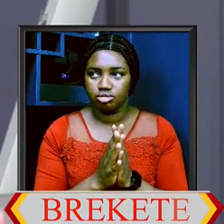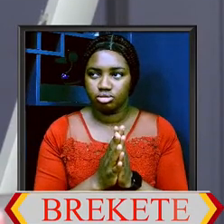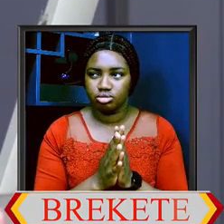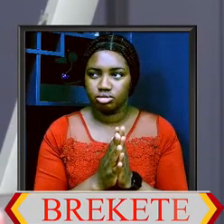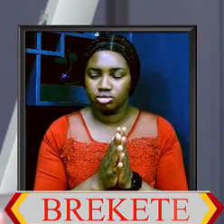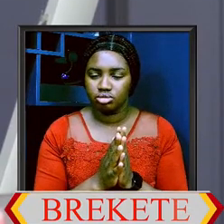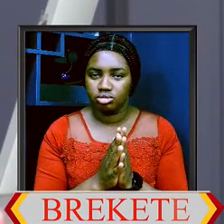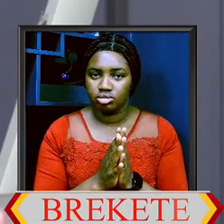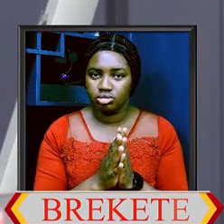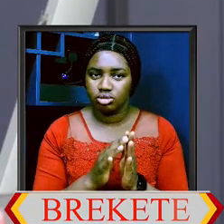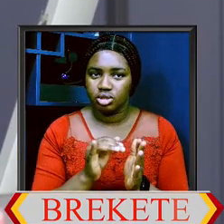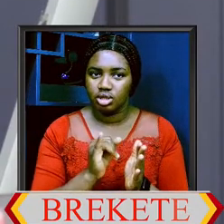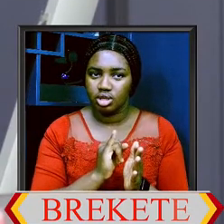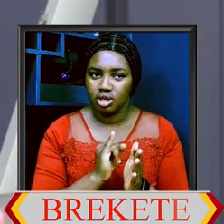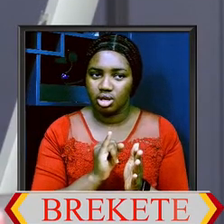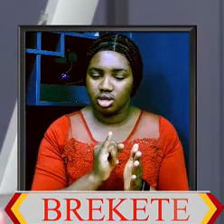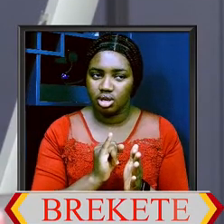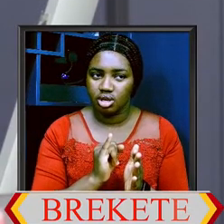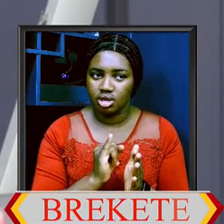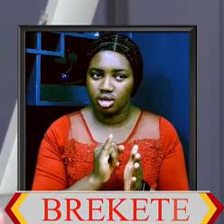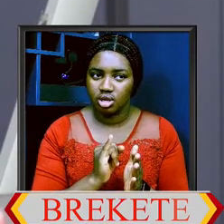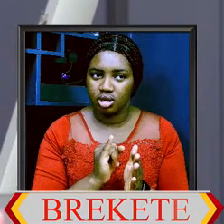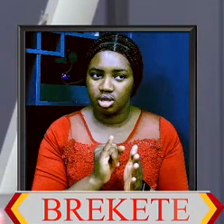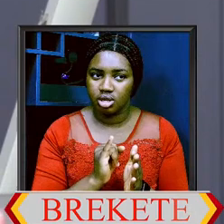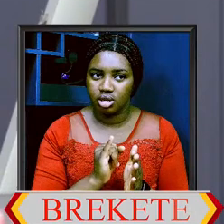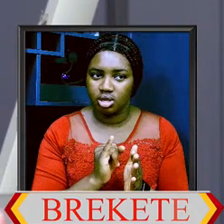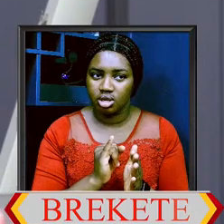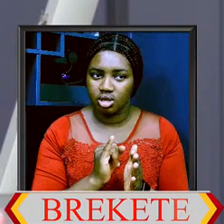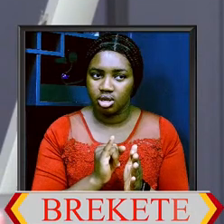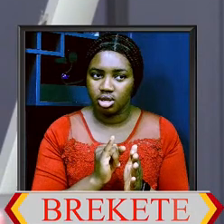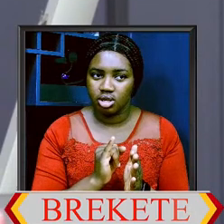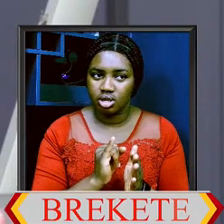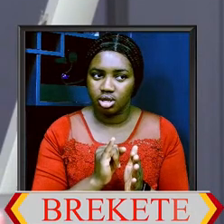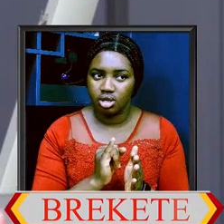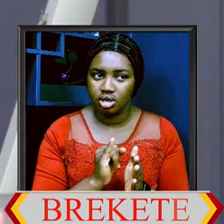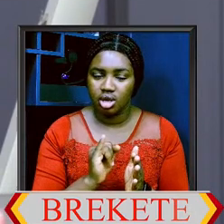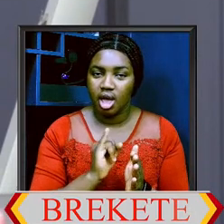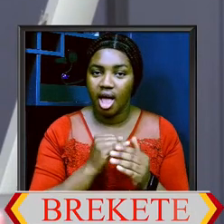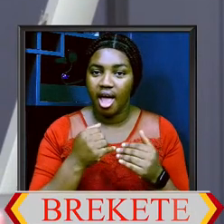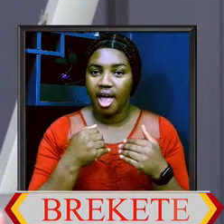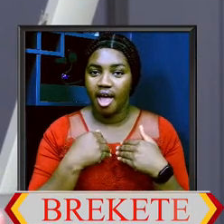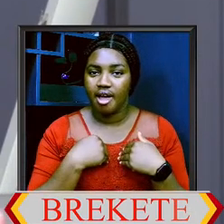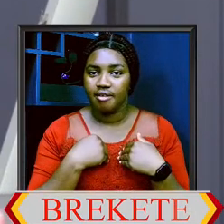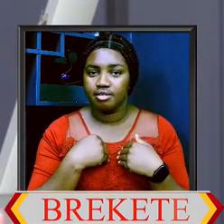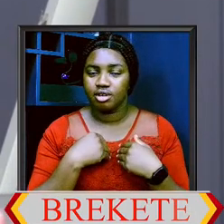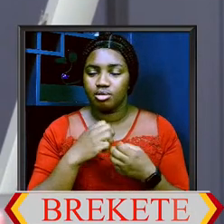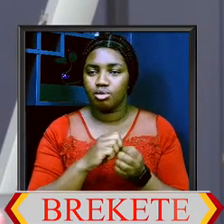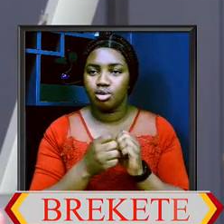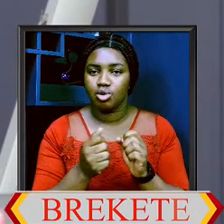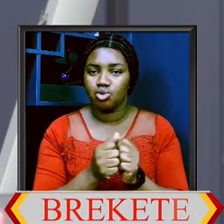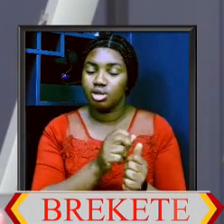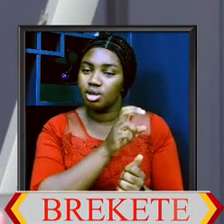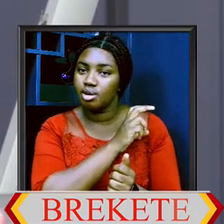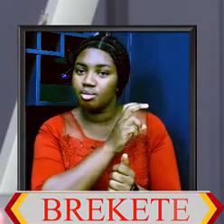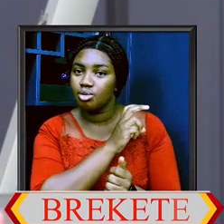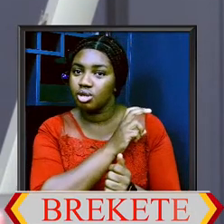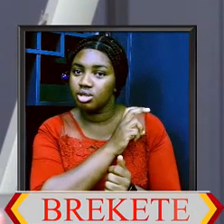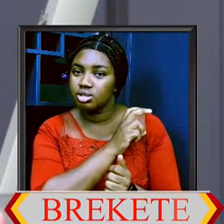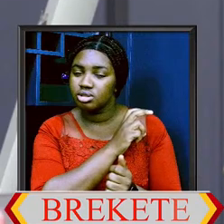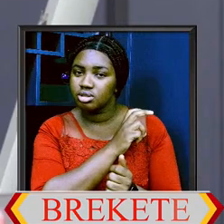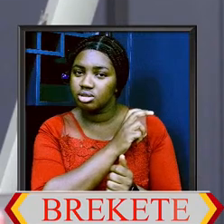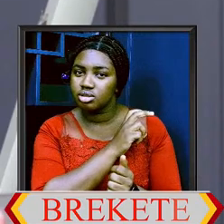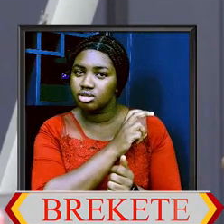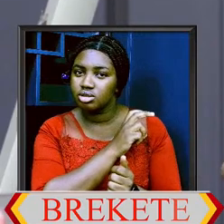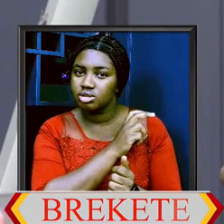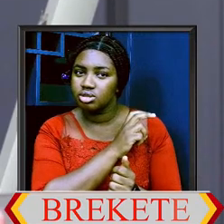okay I have some this some discussion with the the police as as the day inside